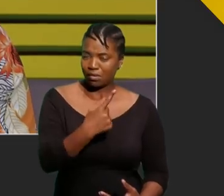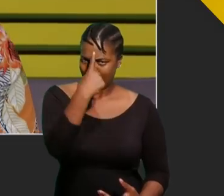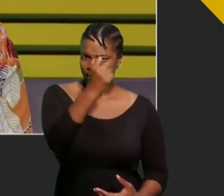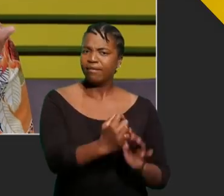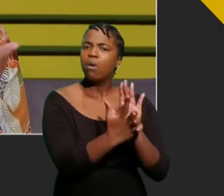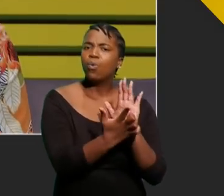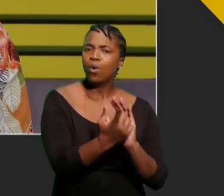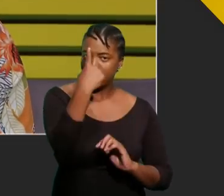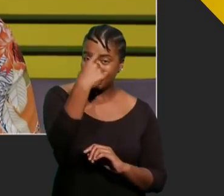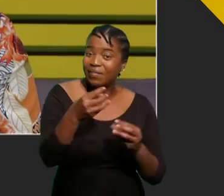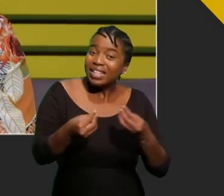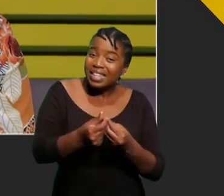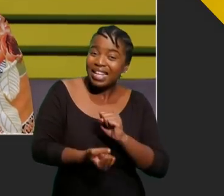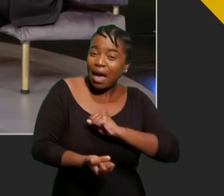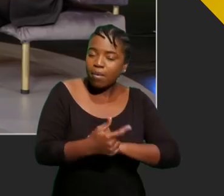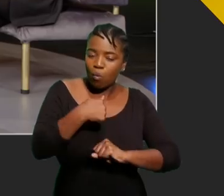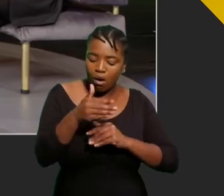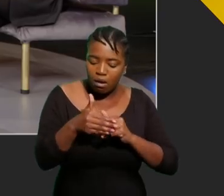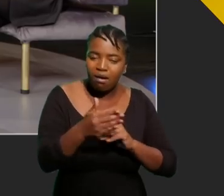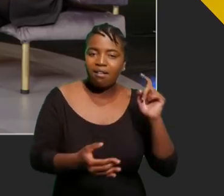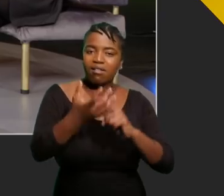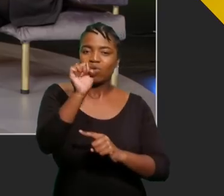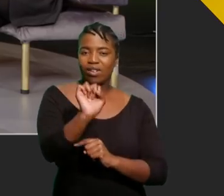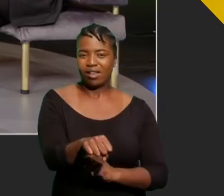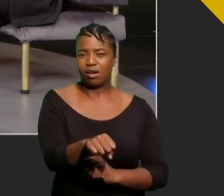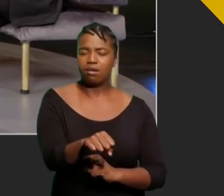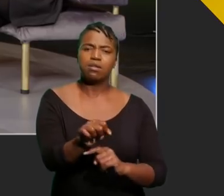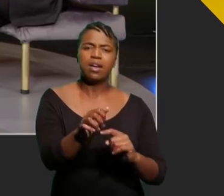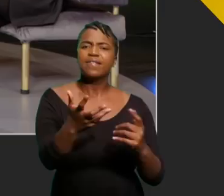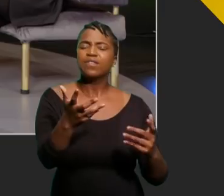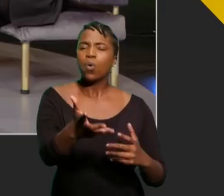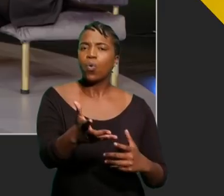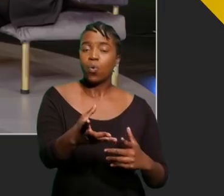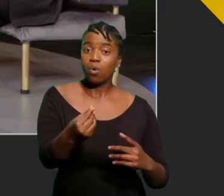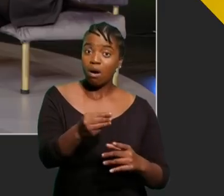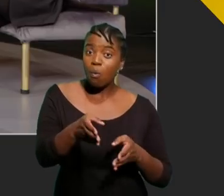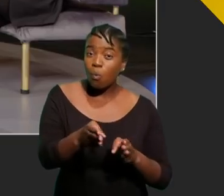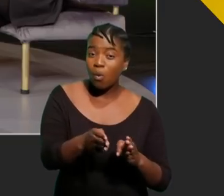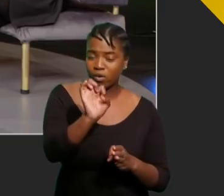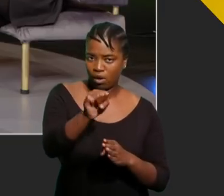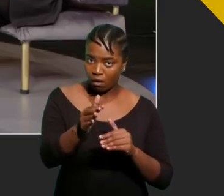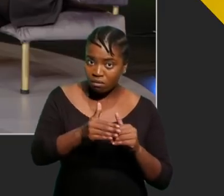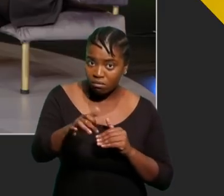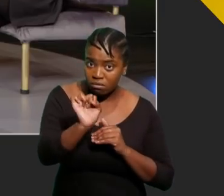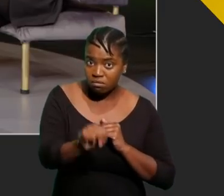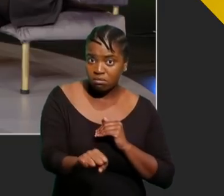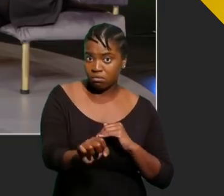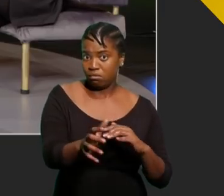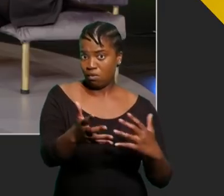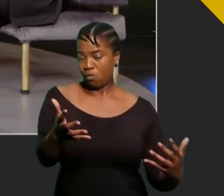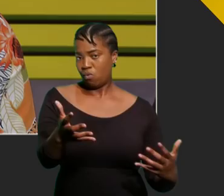yeah. but I also believe that things are happening to get us where we need to be. In terms of, yeah. is there a way to go forward? Is there some...